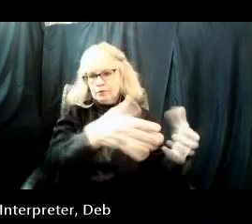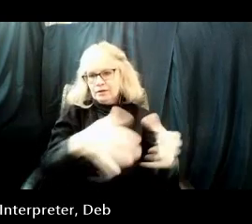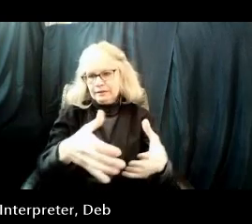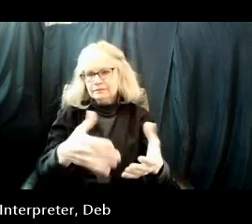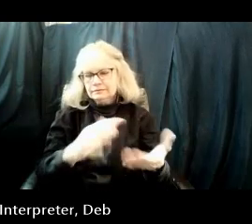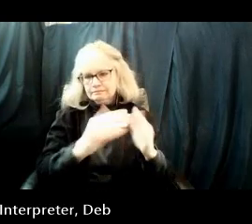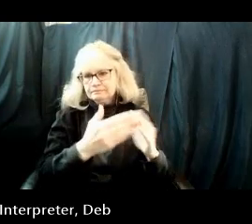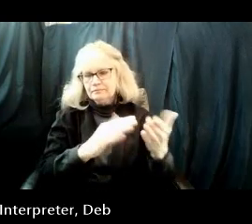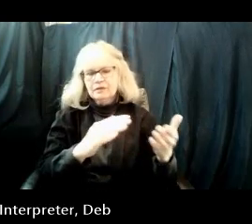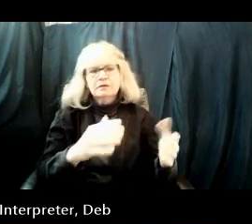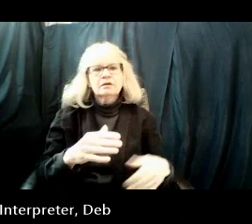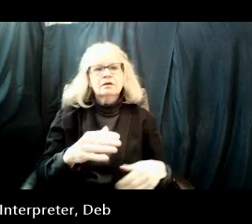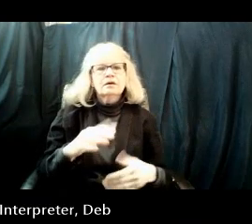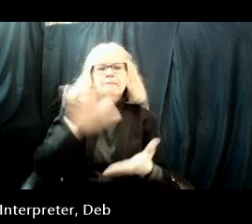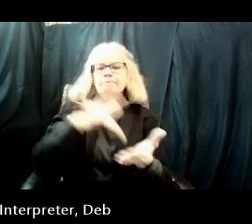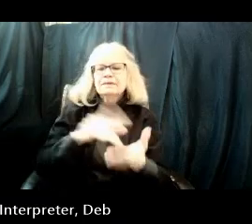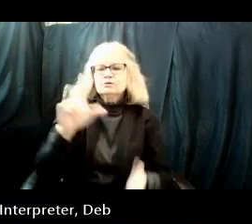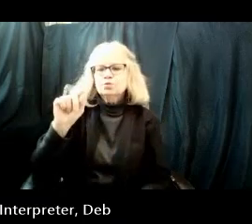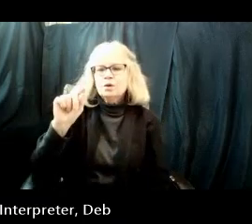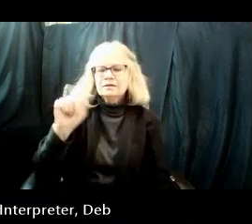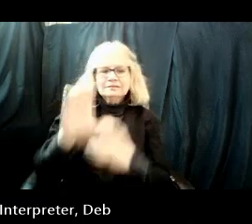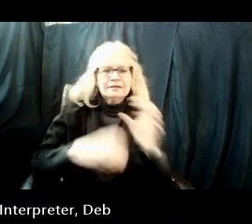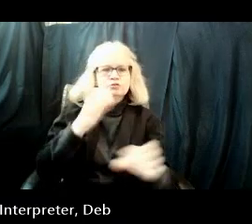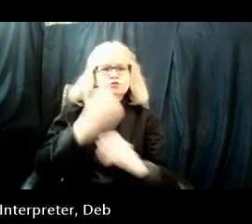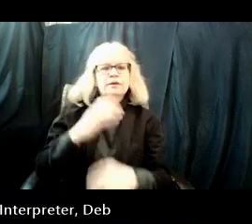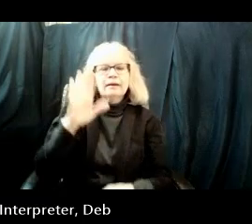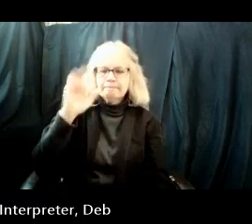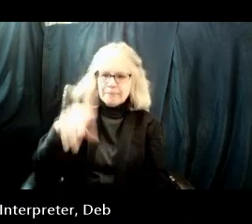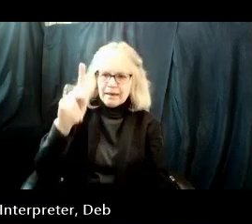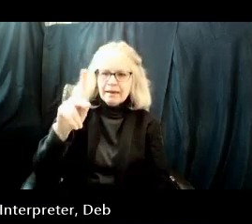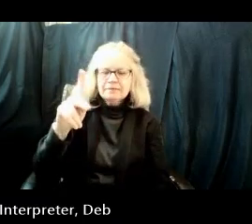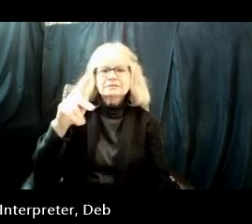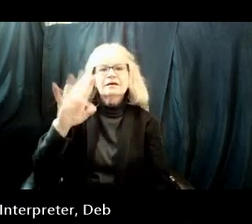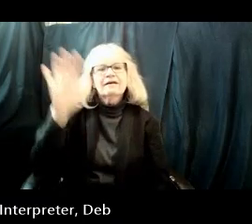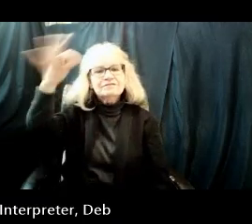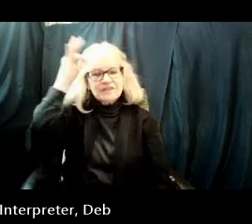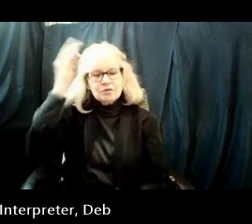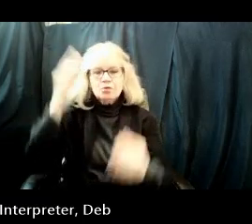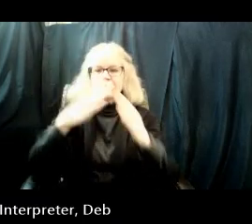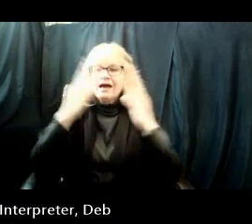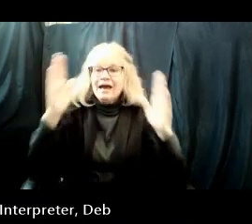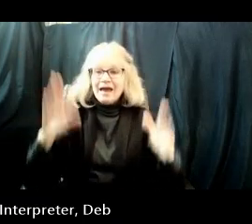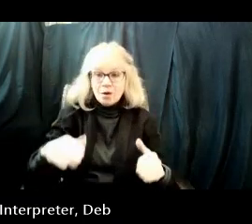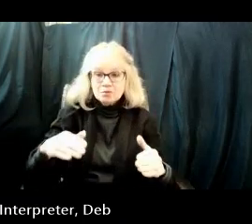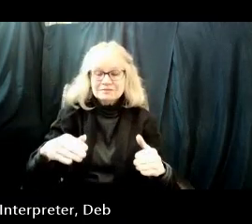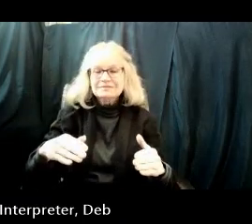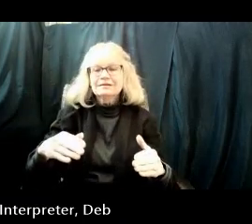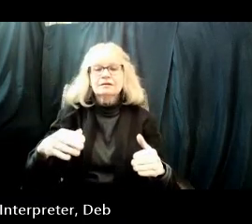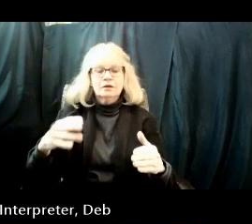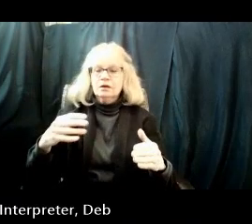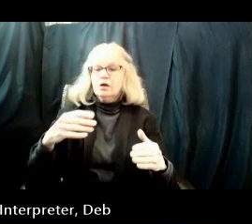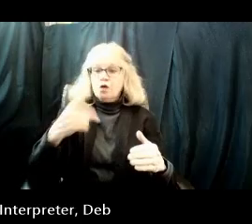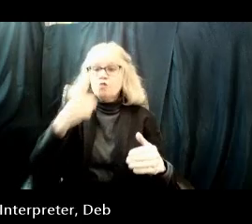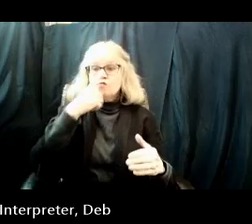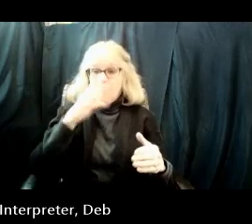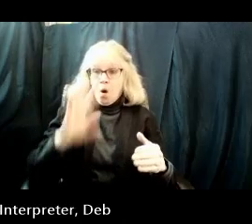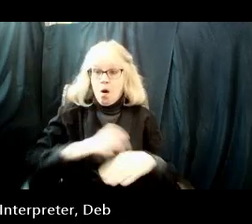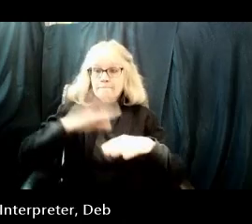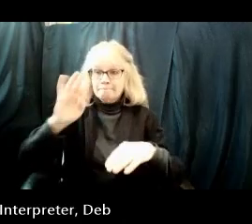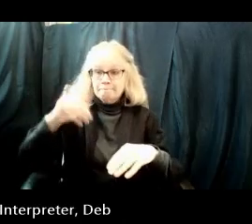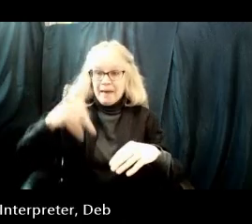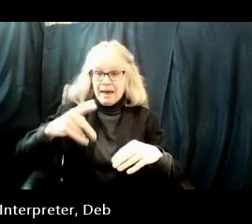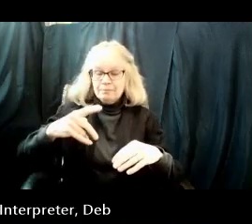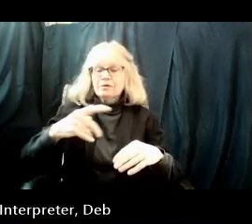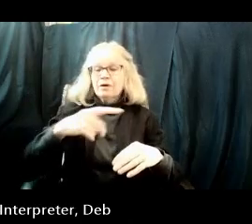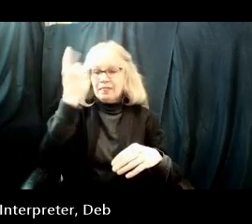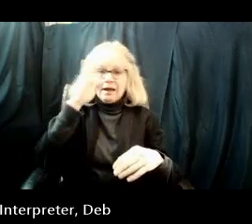century, banks and federal housing agencies quite literally drew red lines on maps around Black and brown